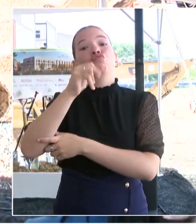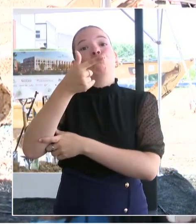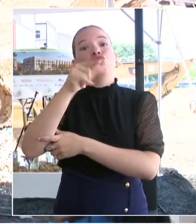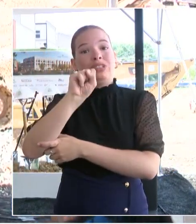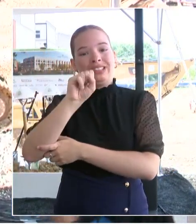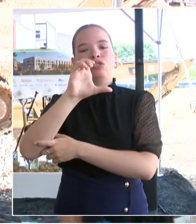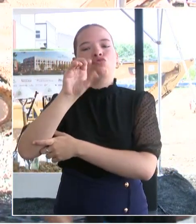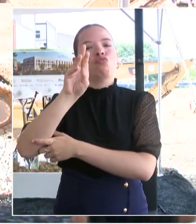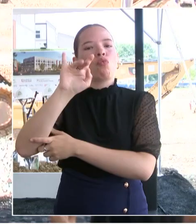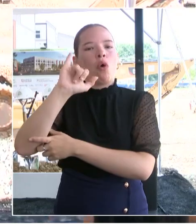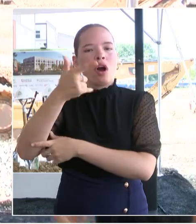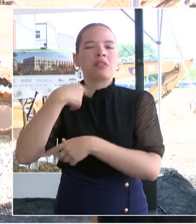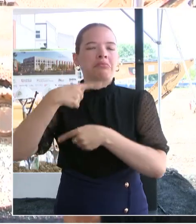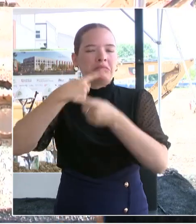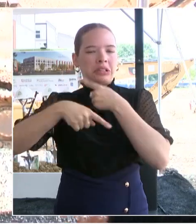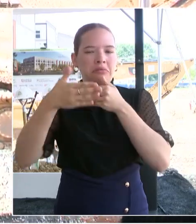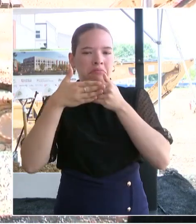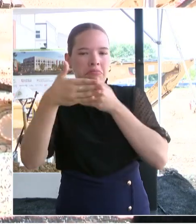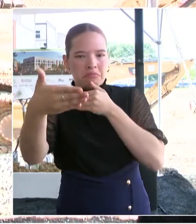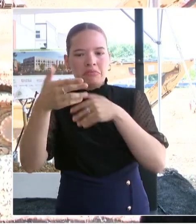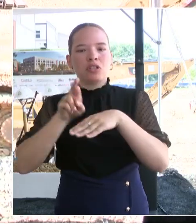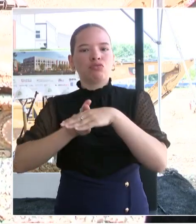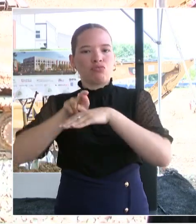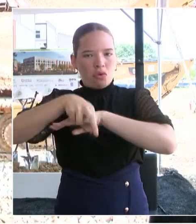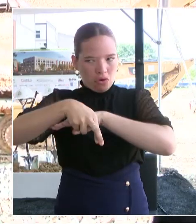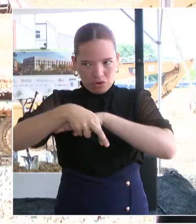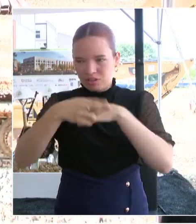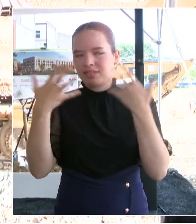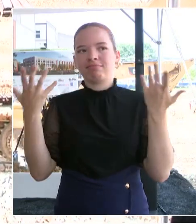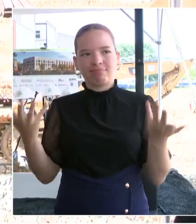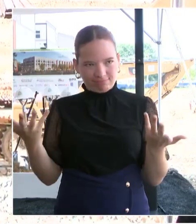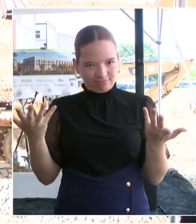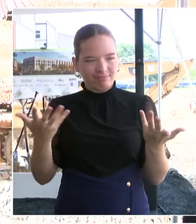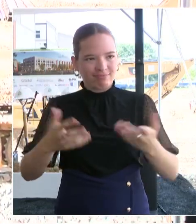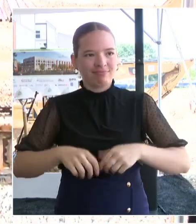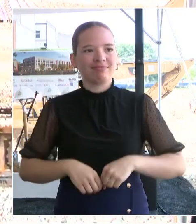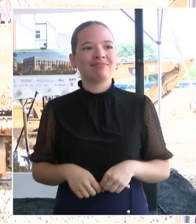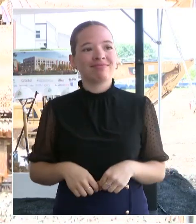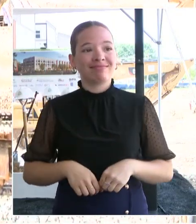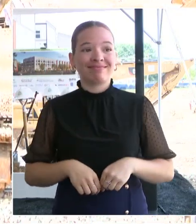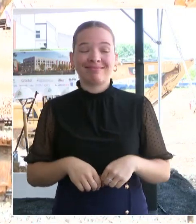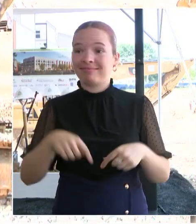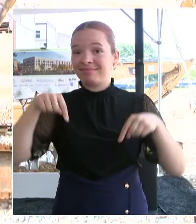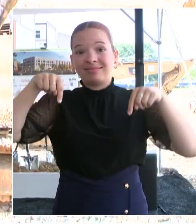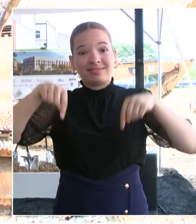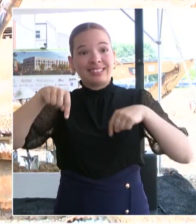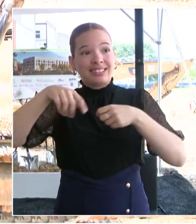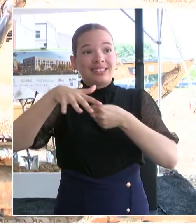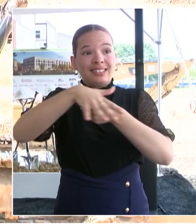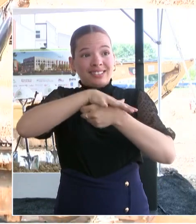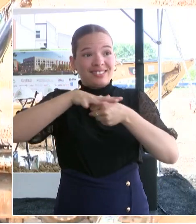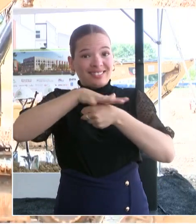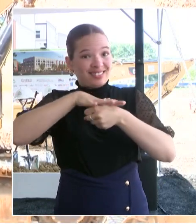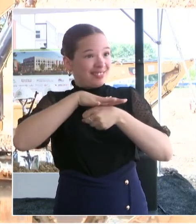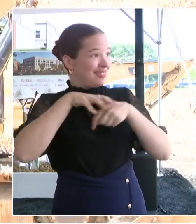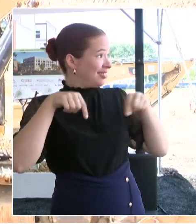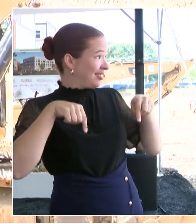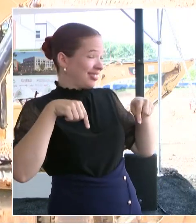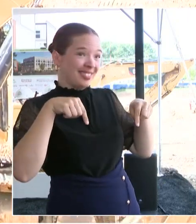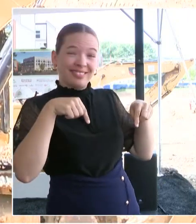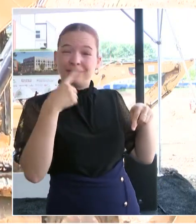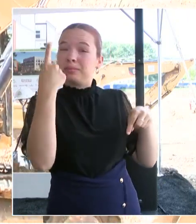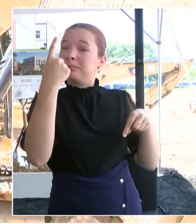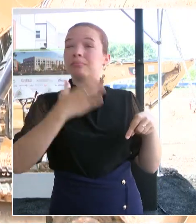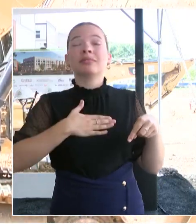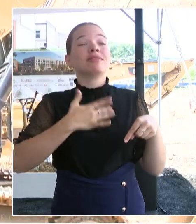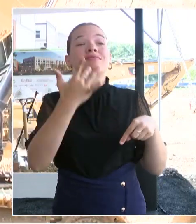Yes, indeed. And one of my favorite facts is that both me and our dear mayor are sons and